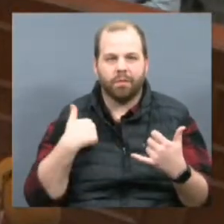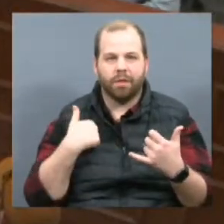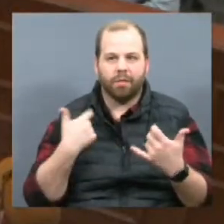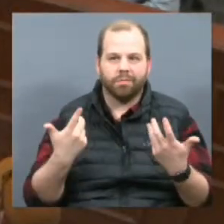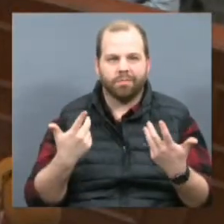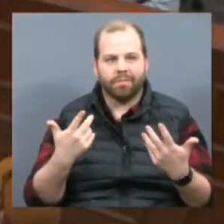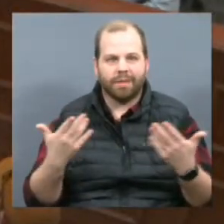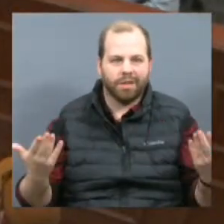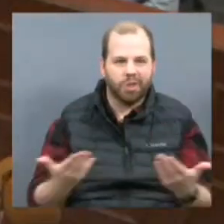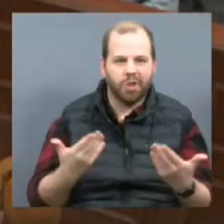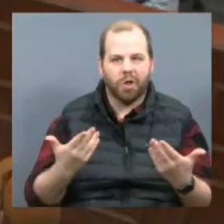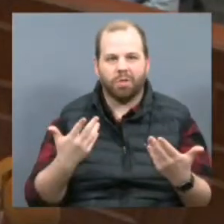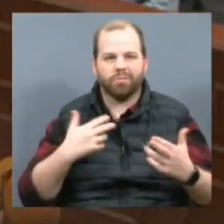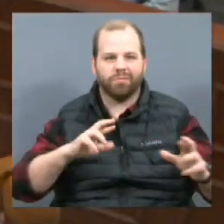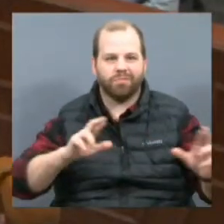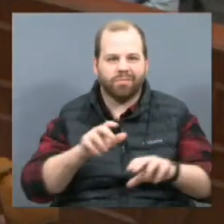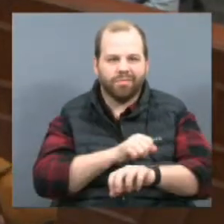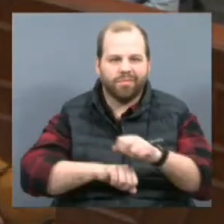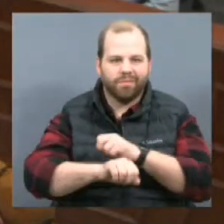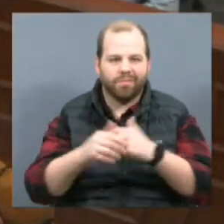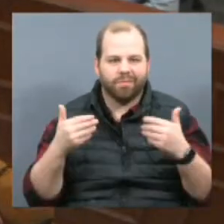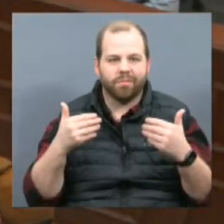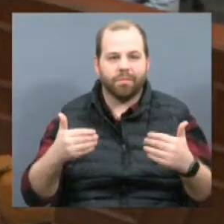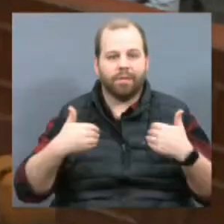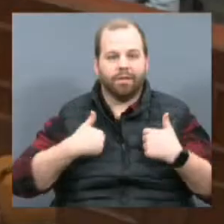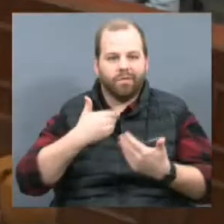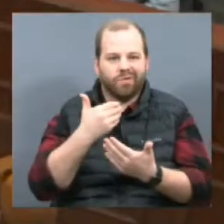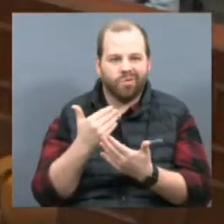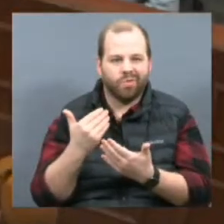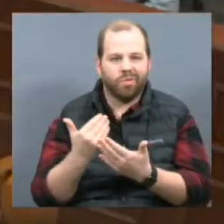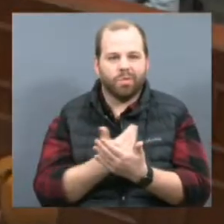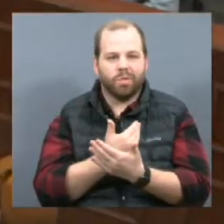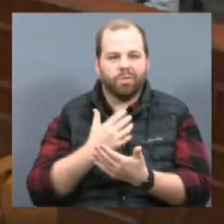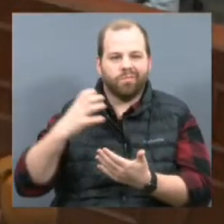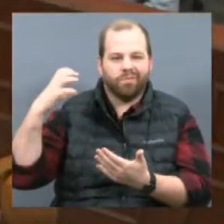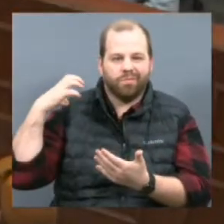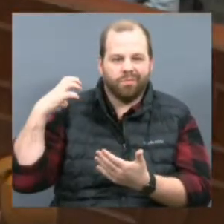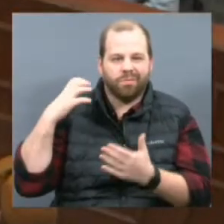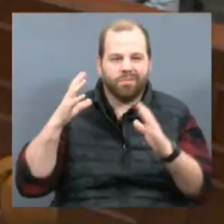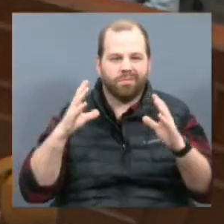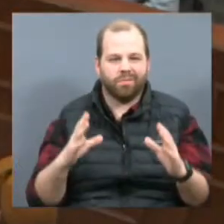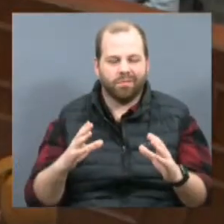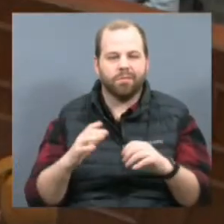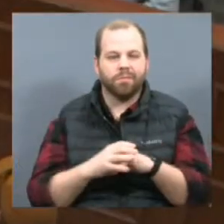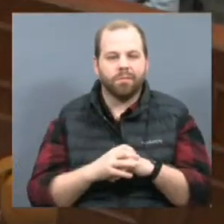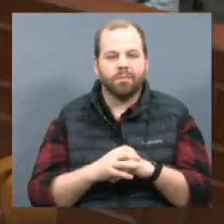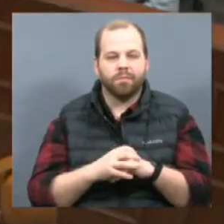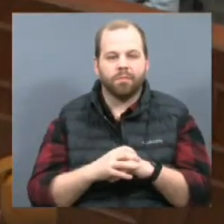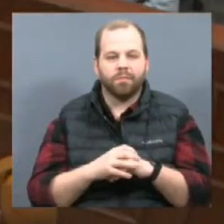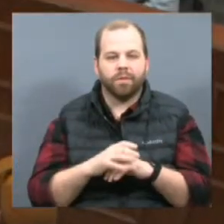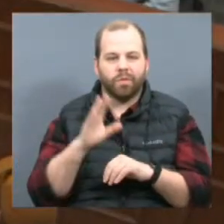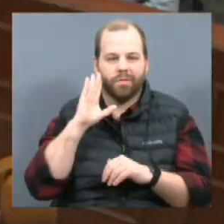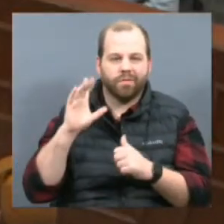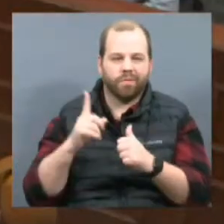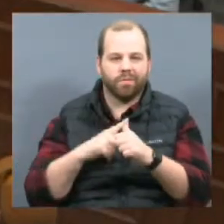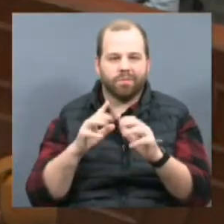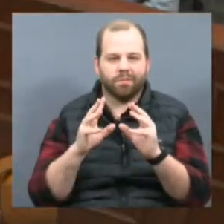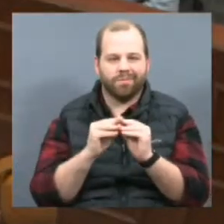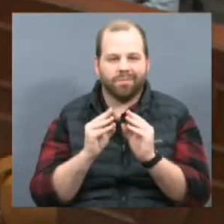and kicking and got it down. And we actually now have a new commissioner that came on board, actually, for his first